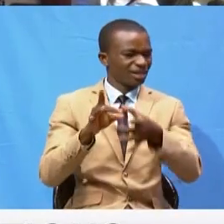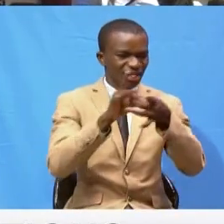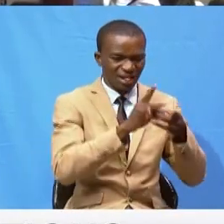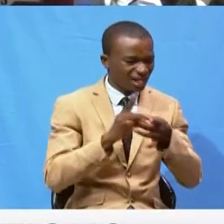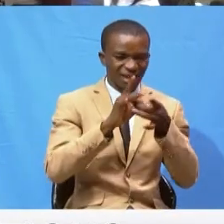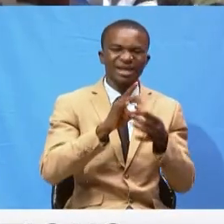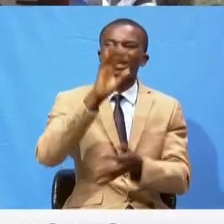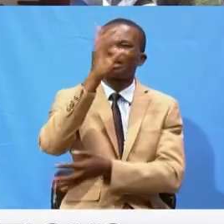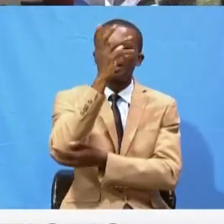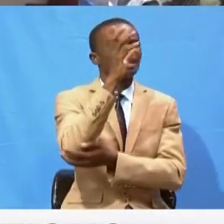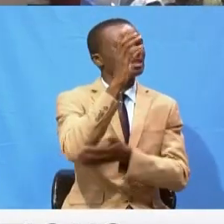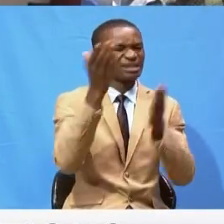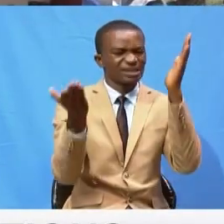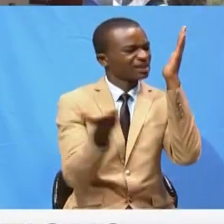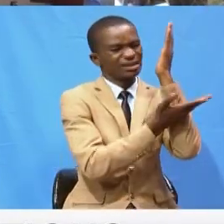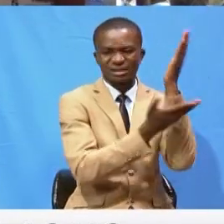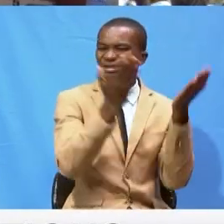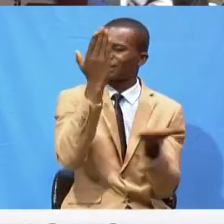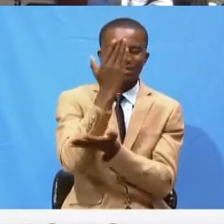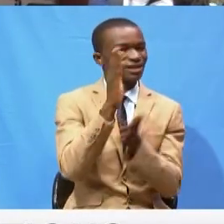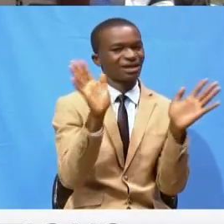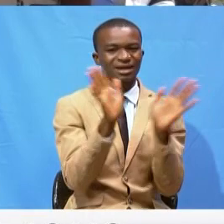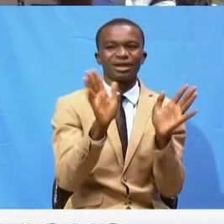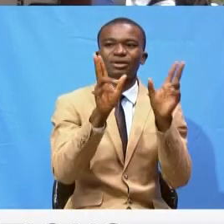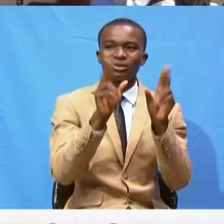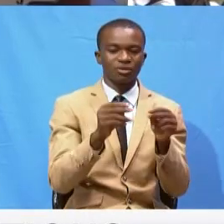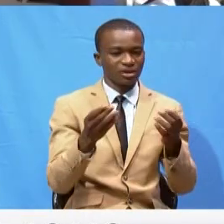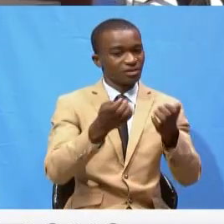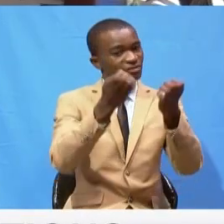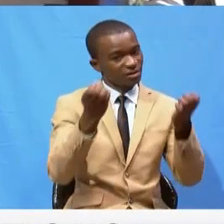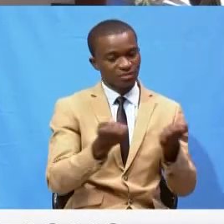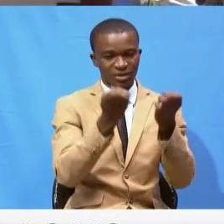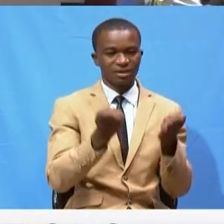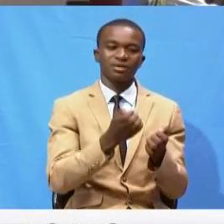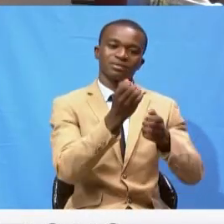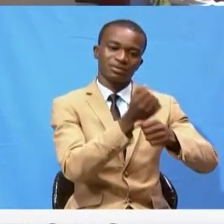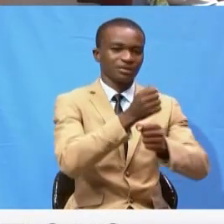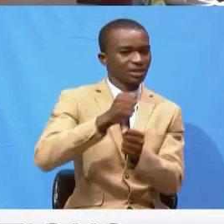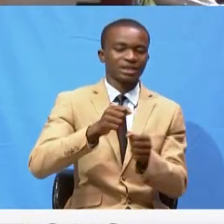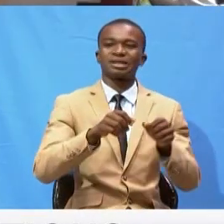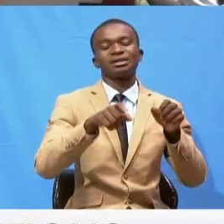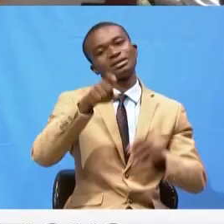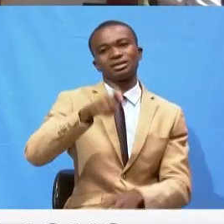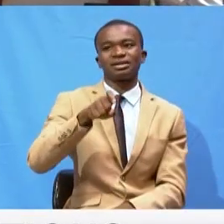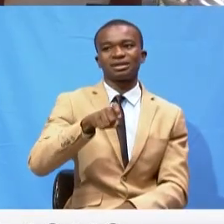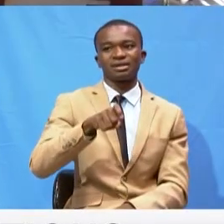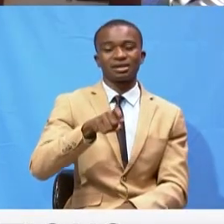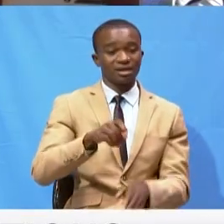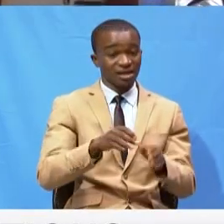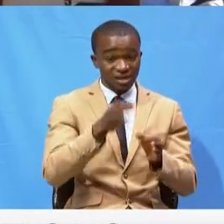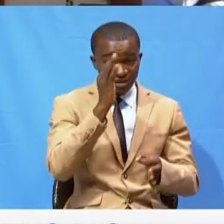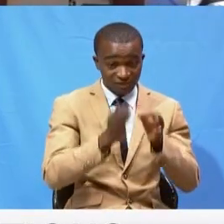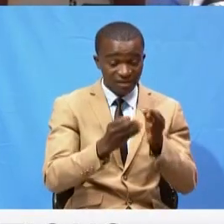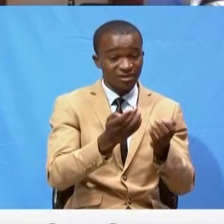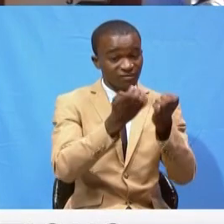trees anymore. We need to protect the standing trees. We need to protect our environment. Again, if we do not protect our environment,